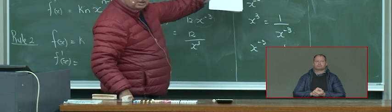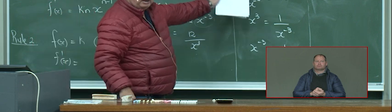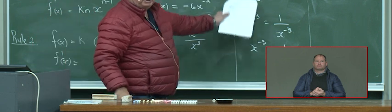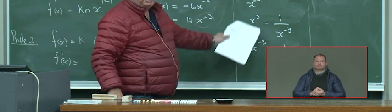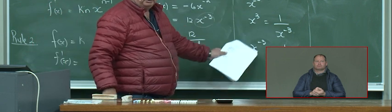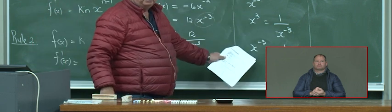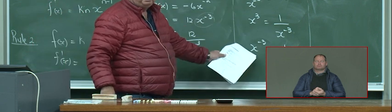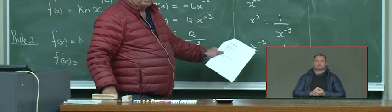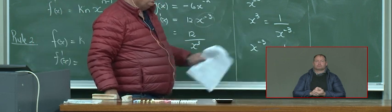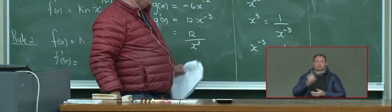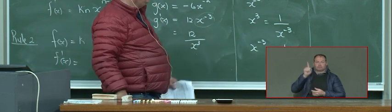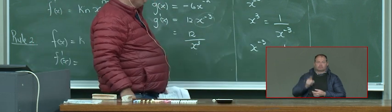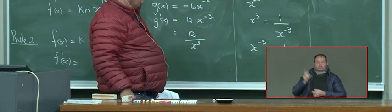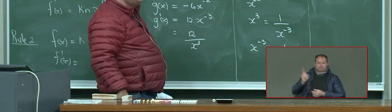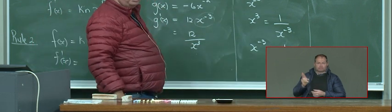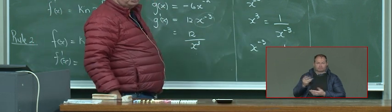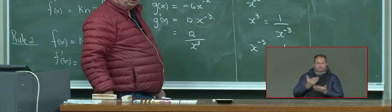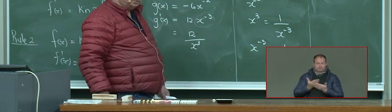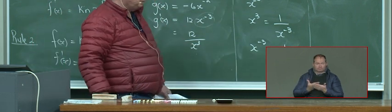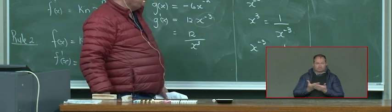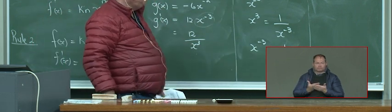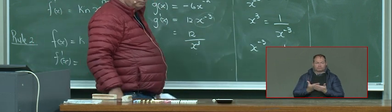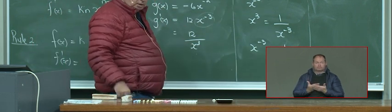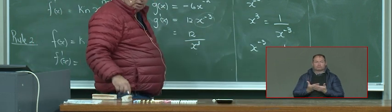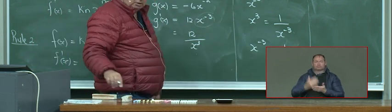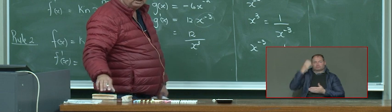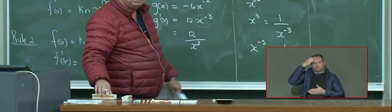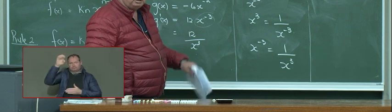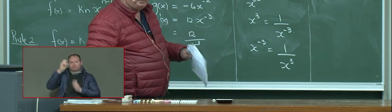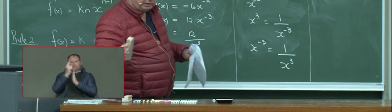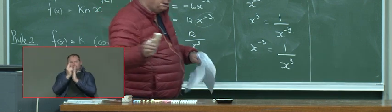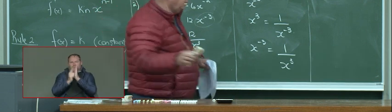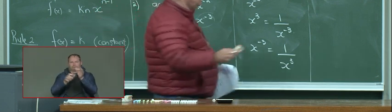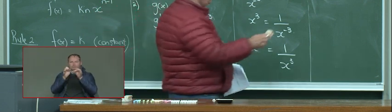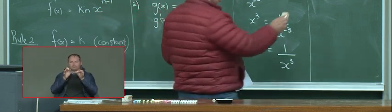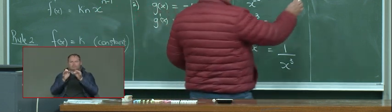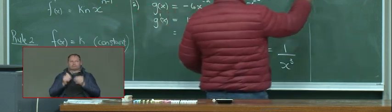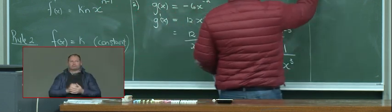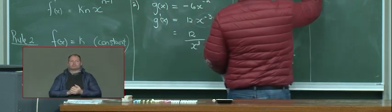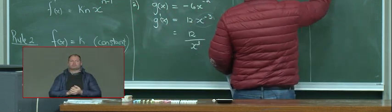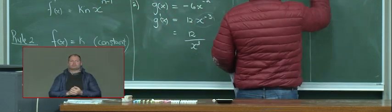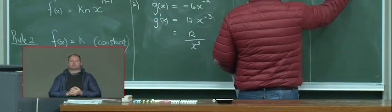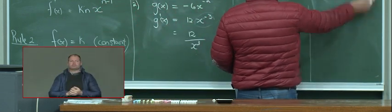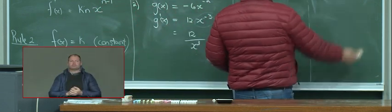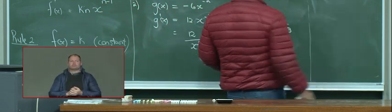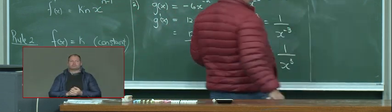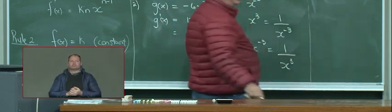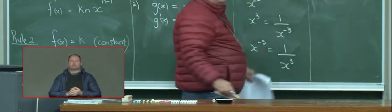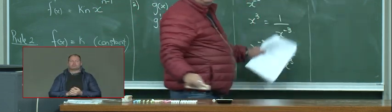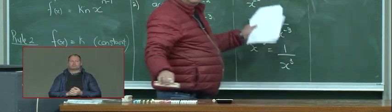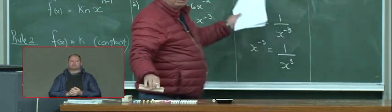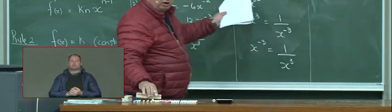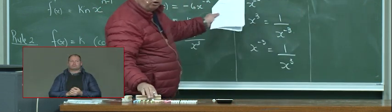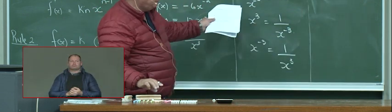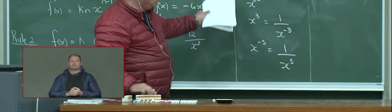Must I explain this to you? All right, exponential laws. Right, let's quickly, I hit